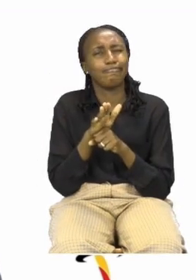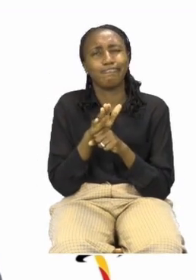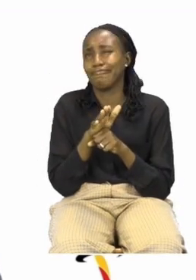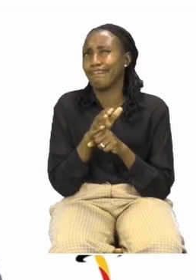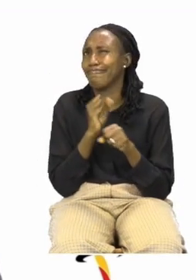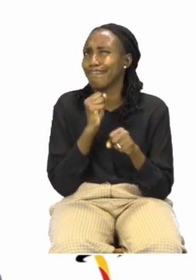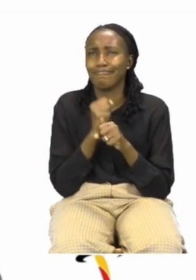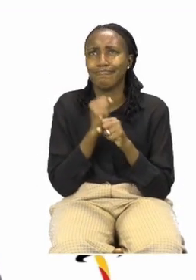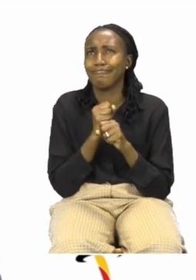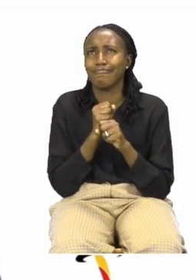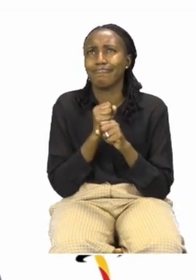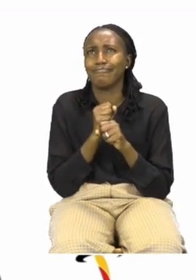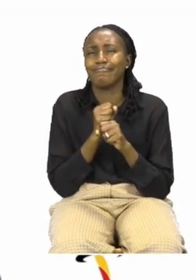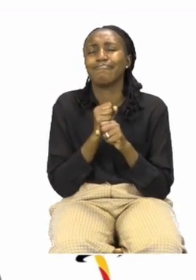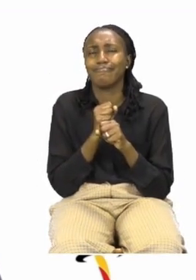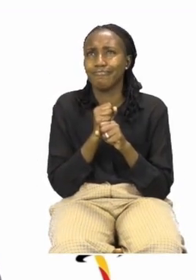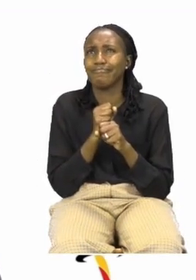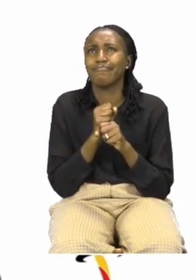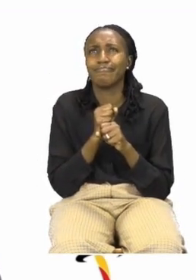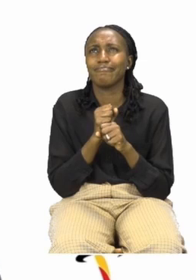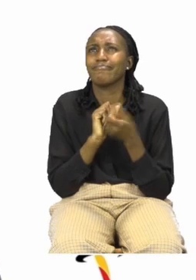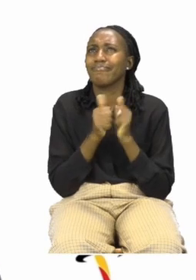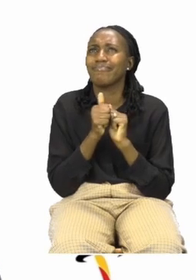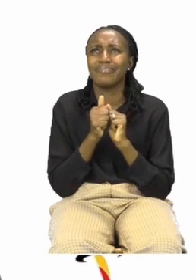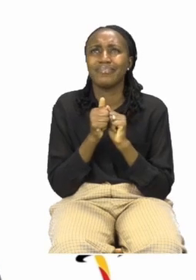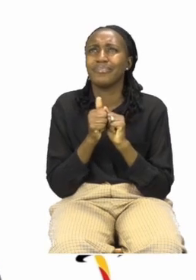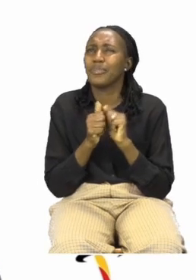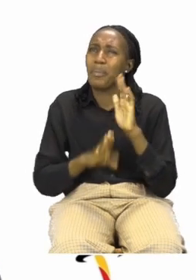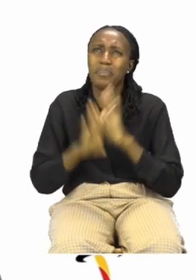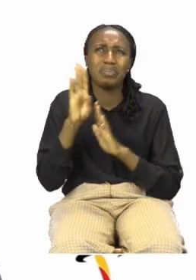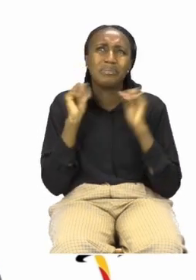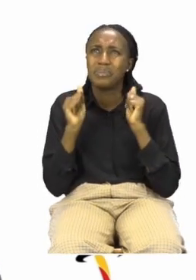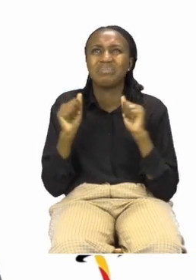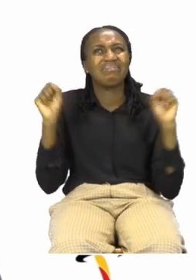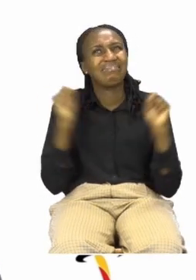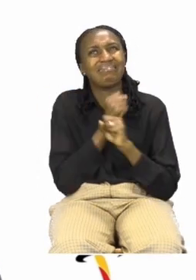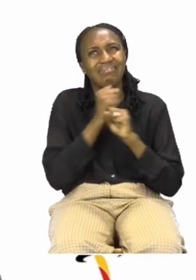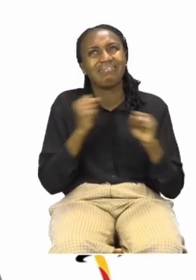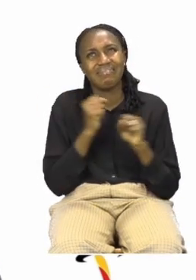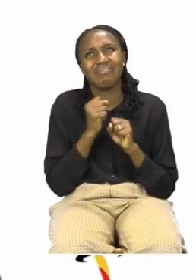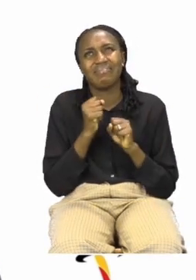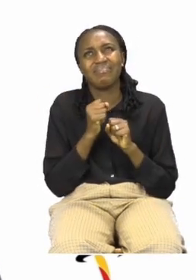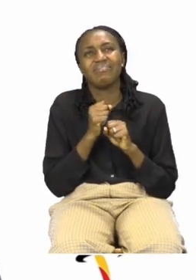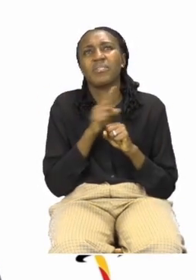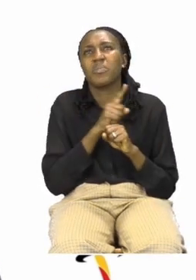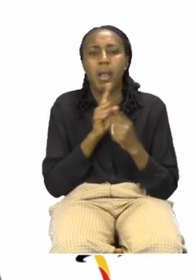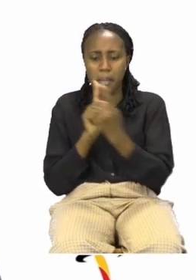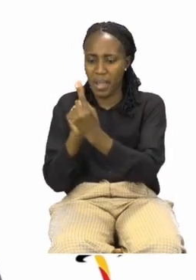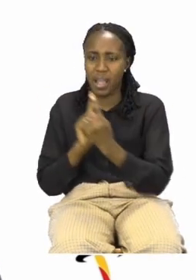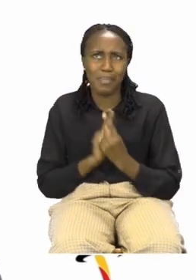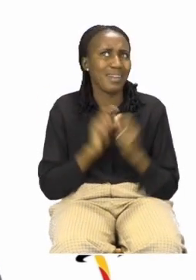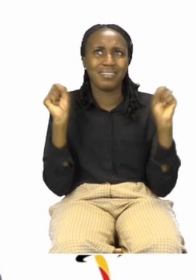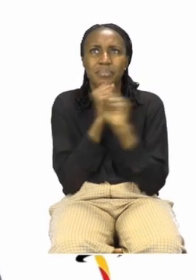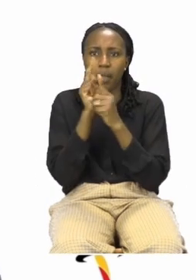affected the operation of sport in this country. And, we could not actually have the opportunity, especially for contact sport, for our athletes to